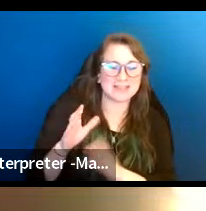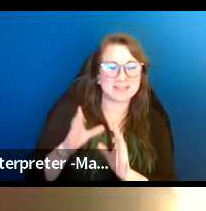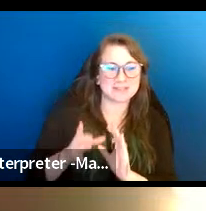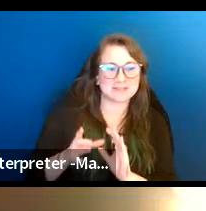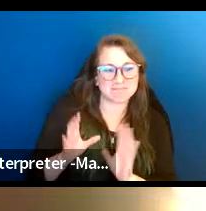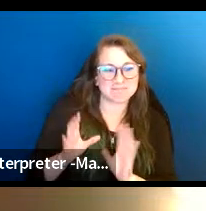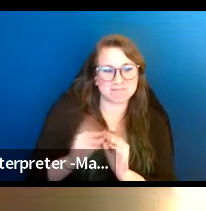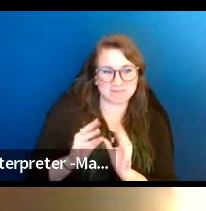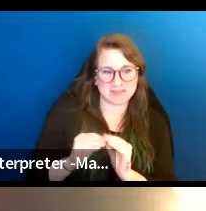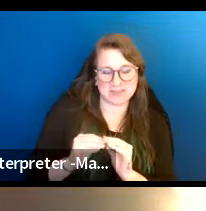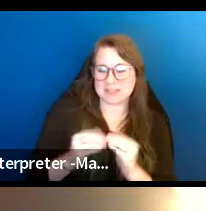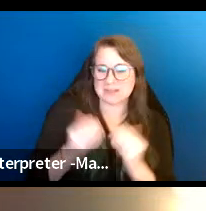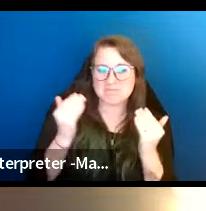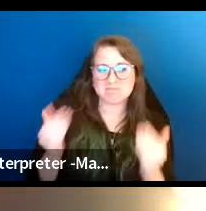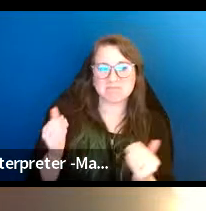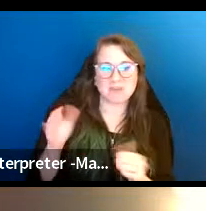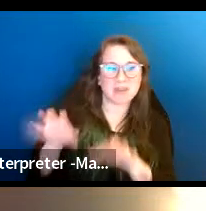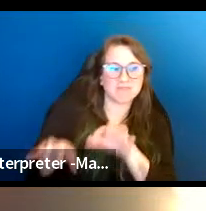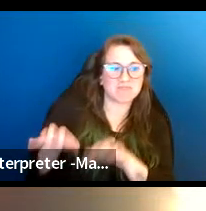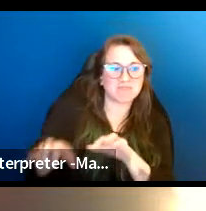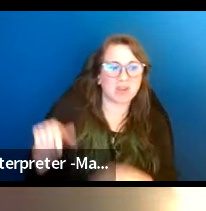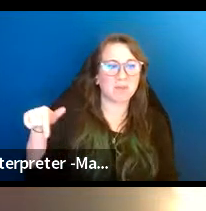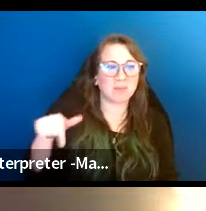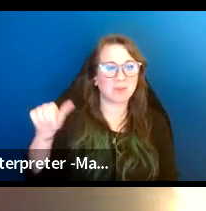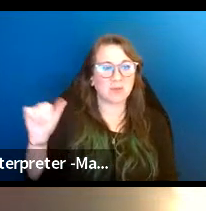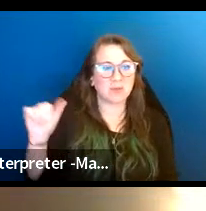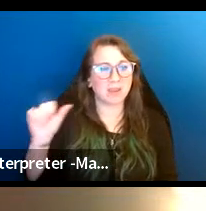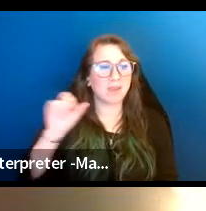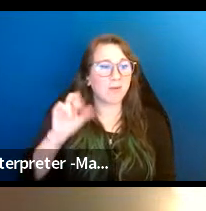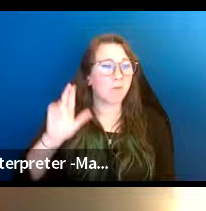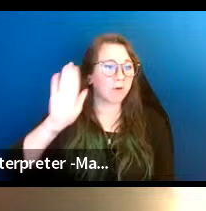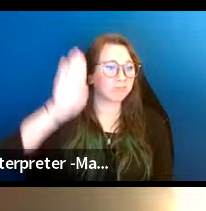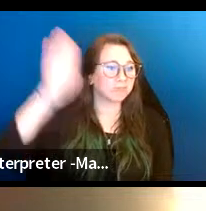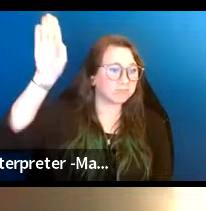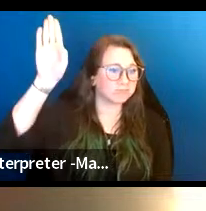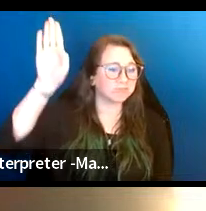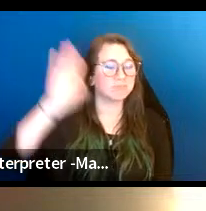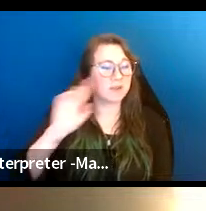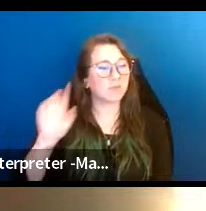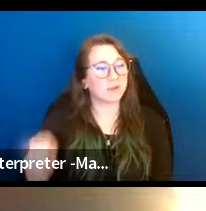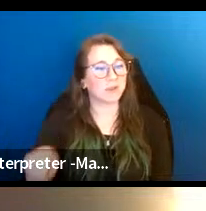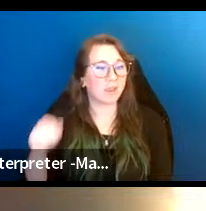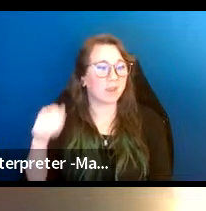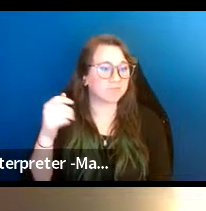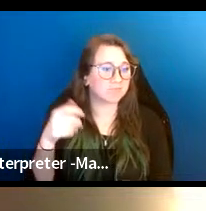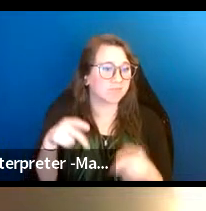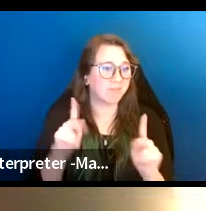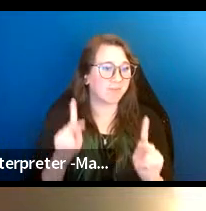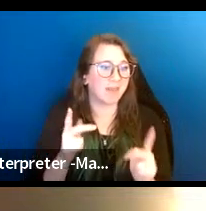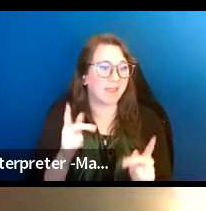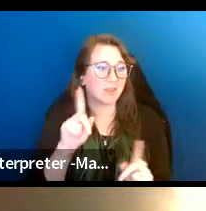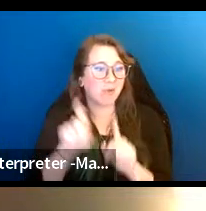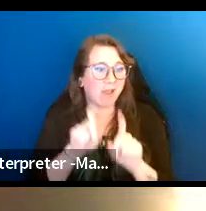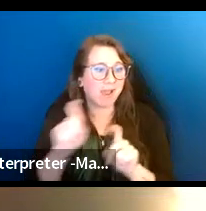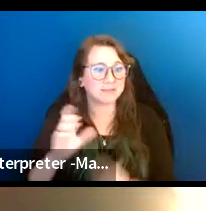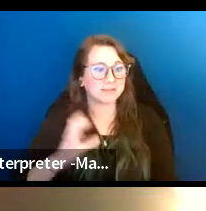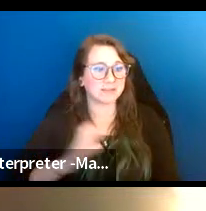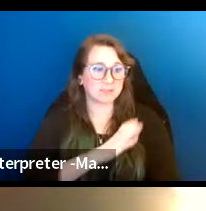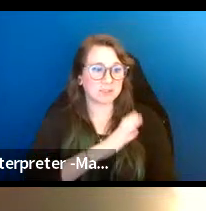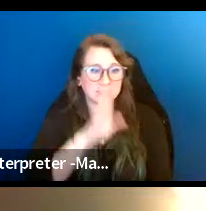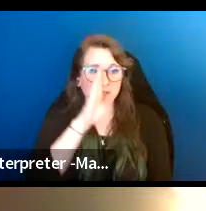a question in the Q&A or just use the raise your hand function and we can let you ask the commission